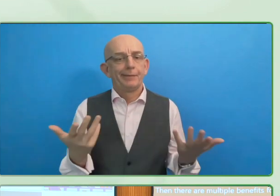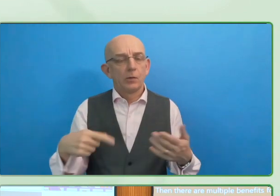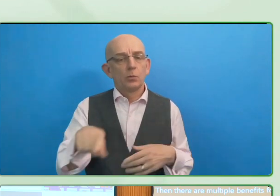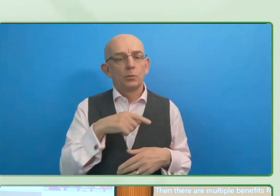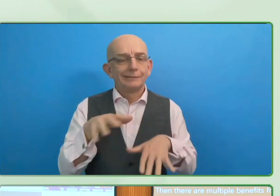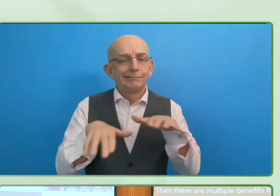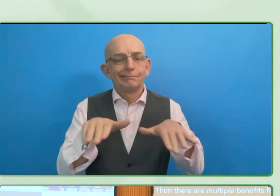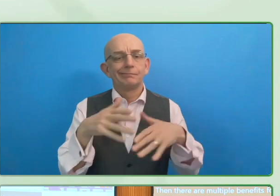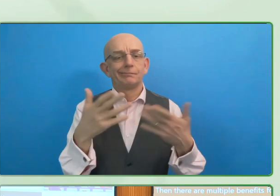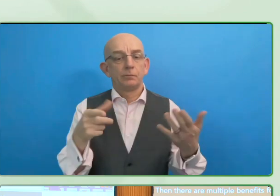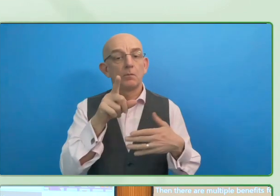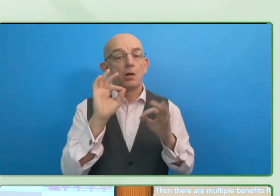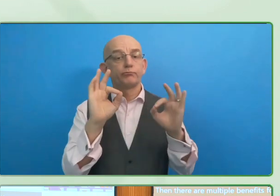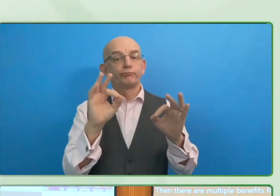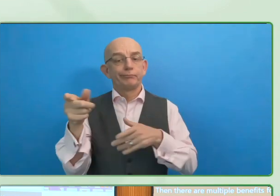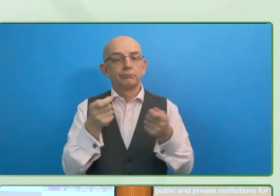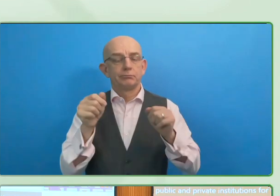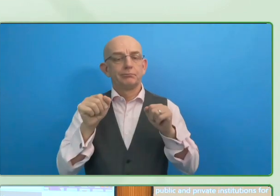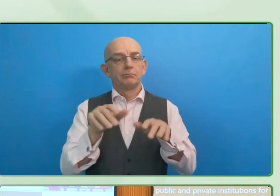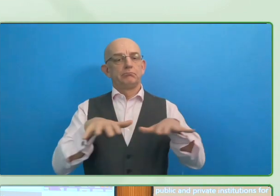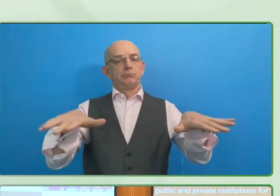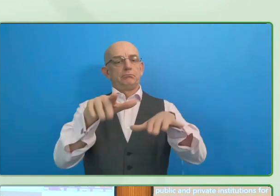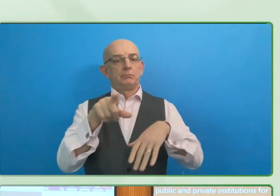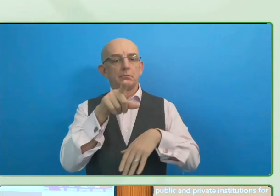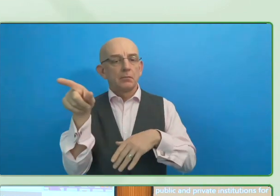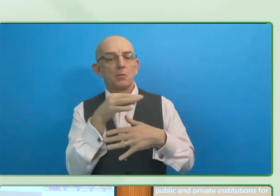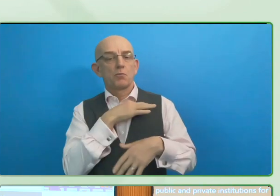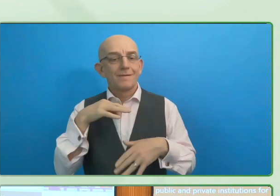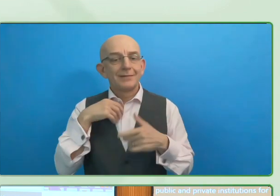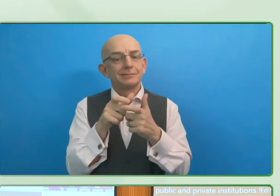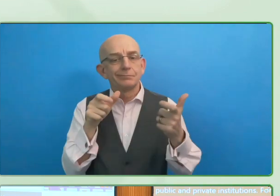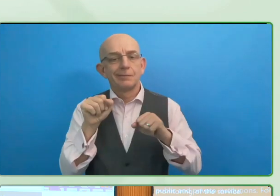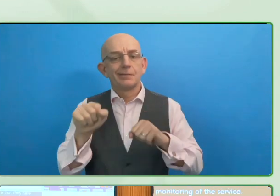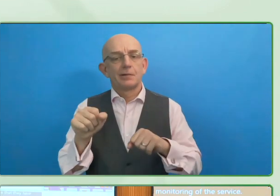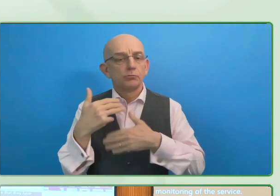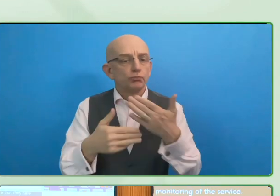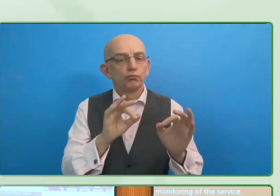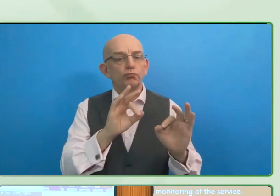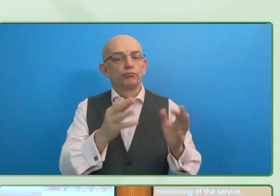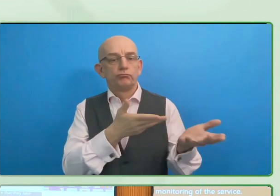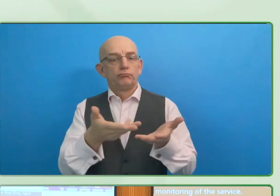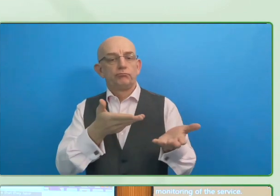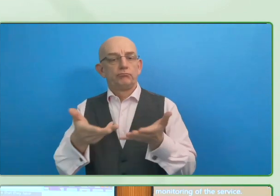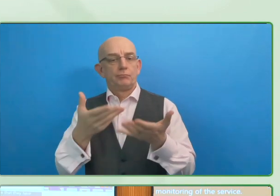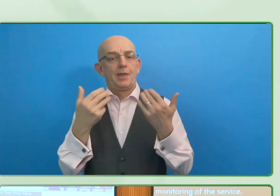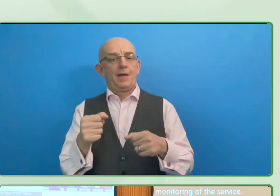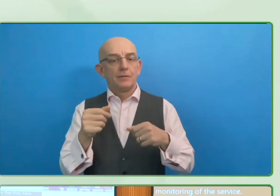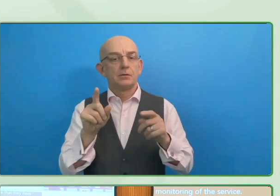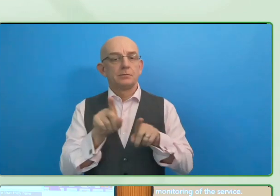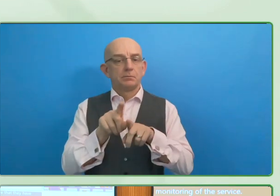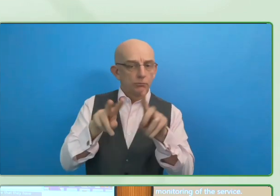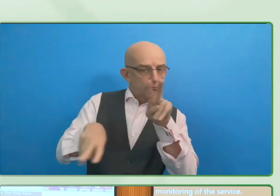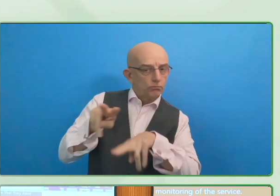platform, they have real-time monitoring of the service, they can see how the interpreters, how deaf people are satisfied